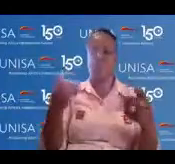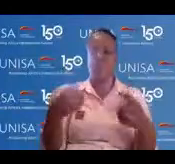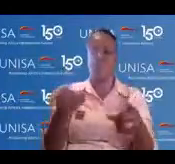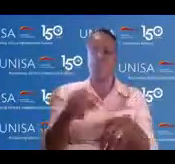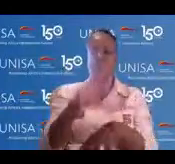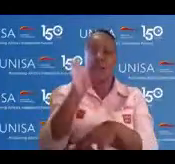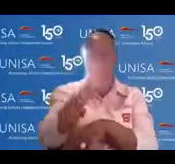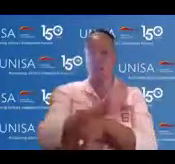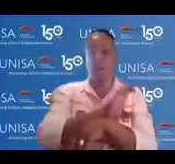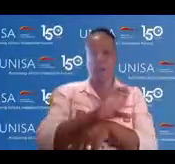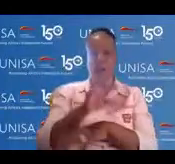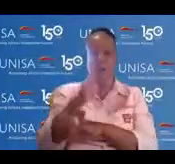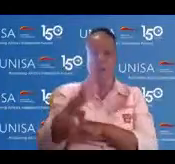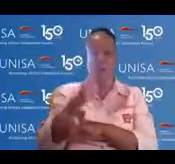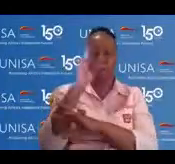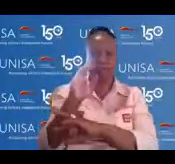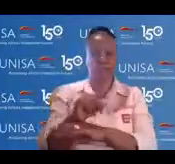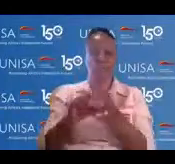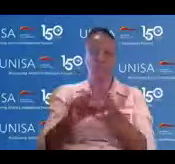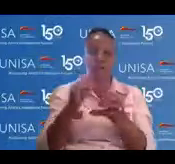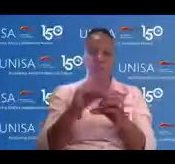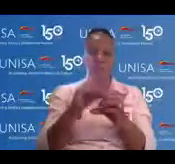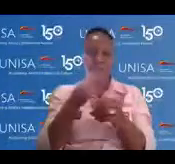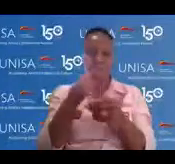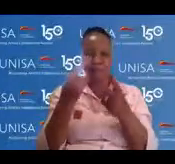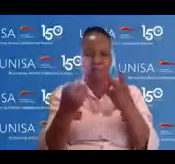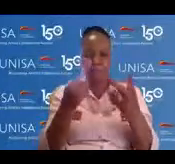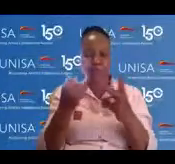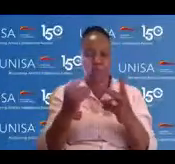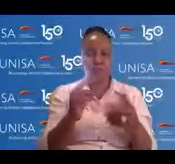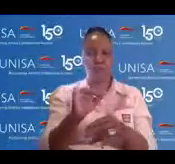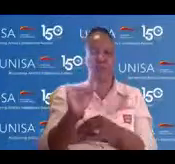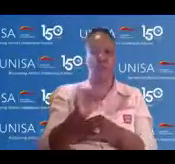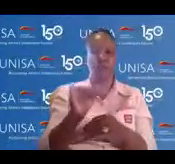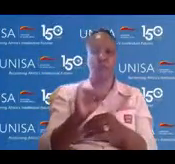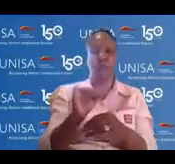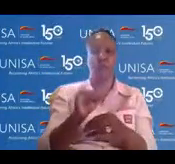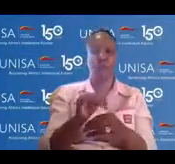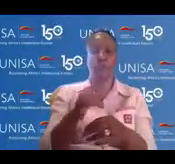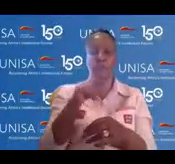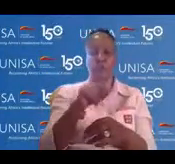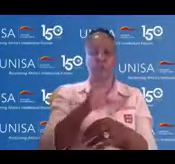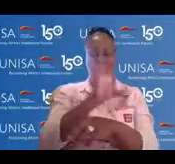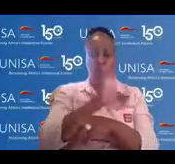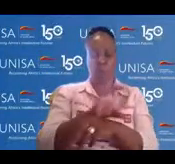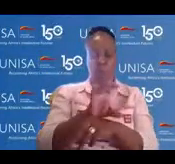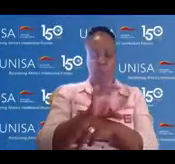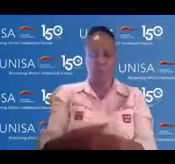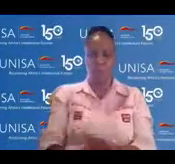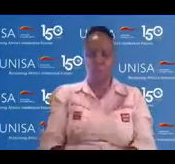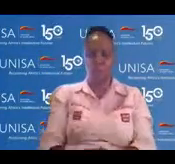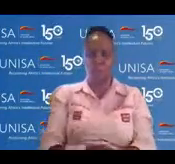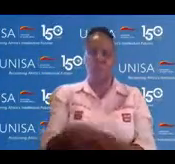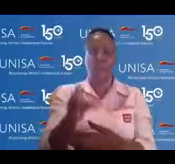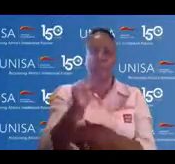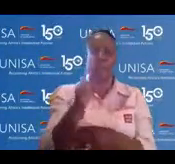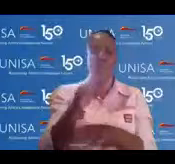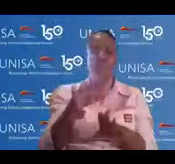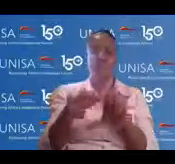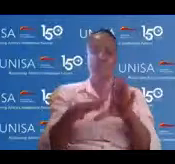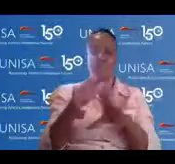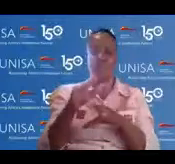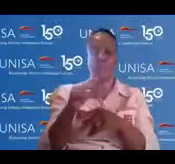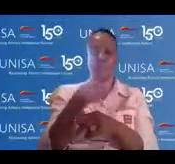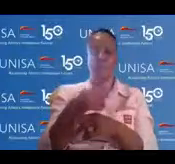perhaps log in and see only modules that's for that specific college. So the steps are very easy on myUnisa. Click on